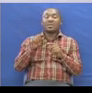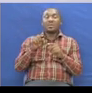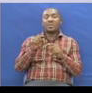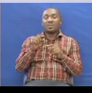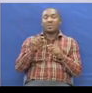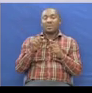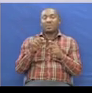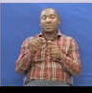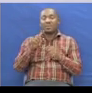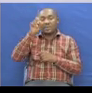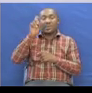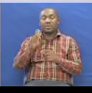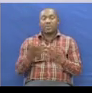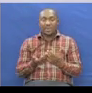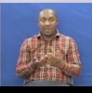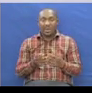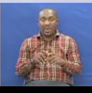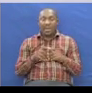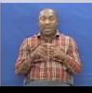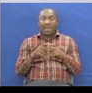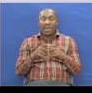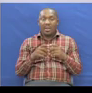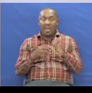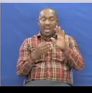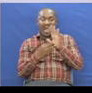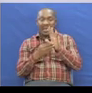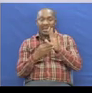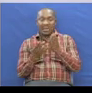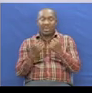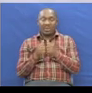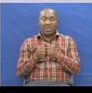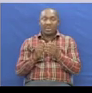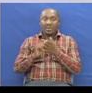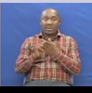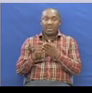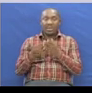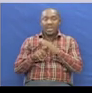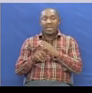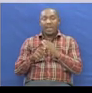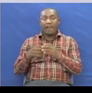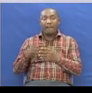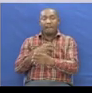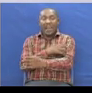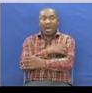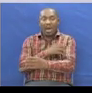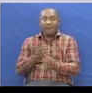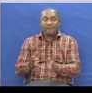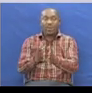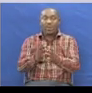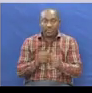But as long as this can be written, this 9 here can be written in power form to the exponent of